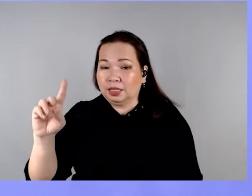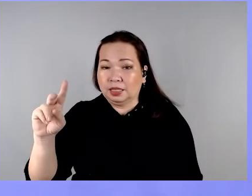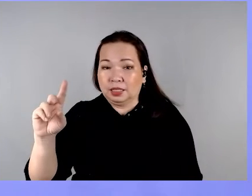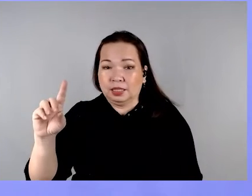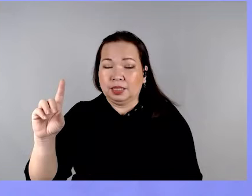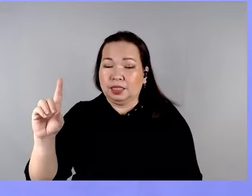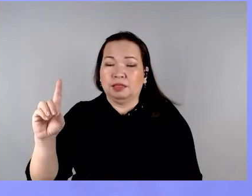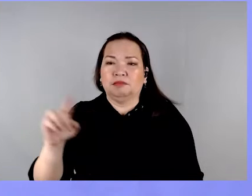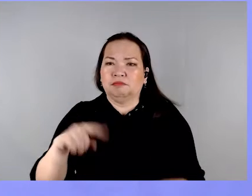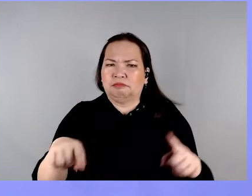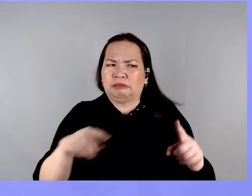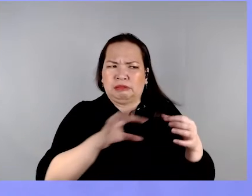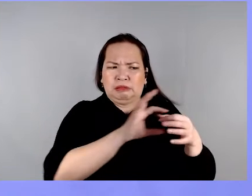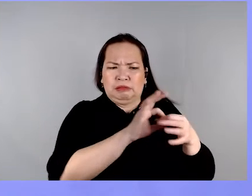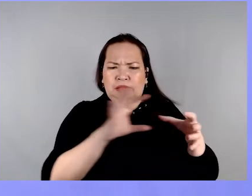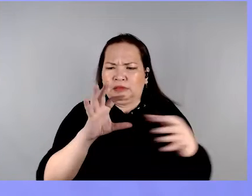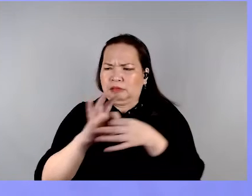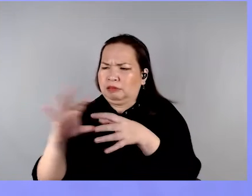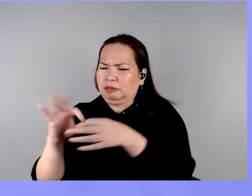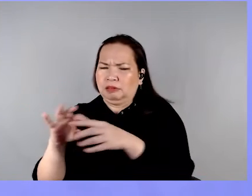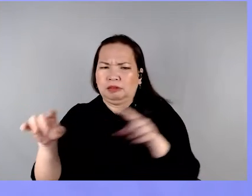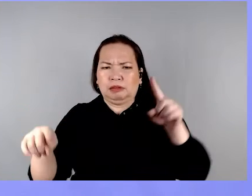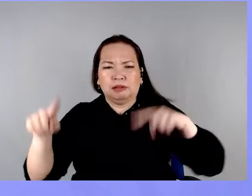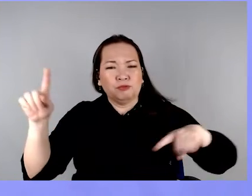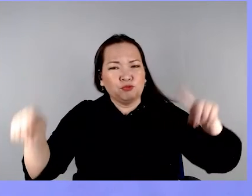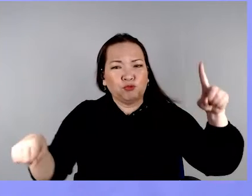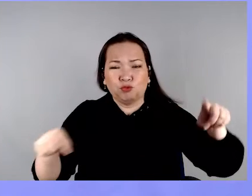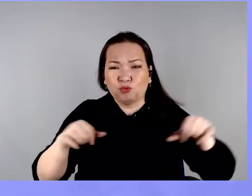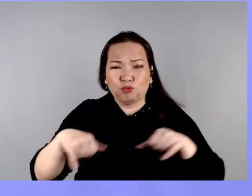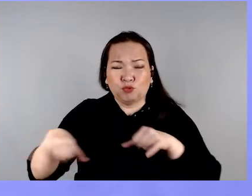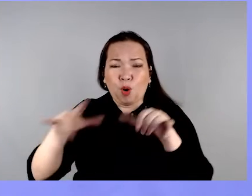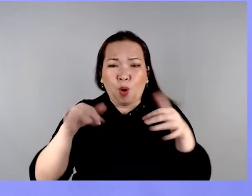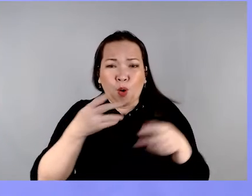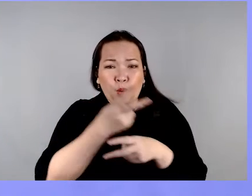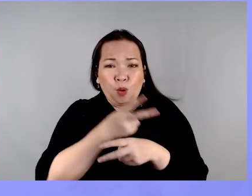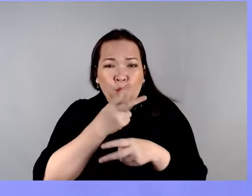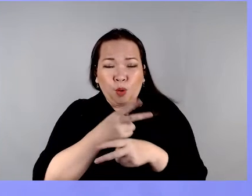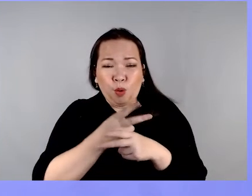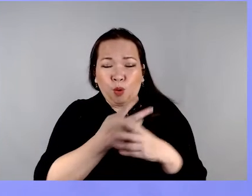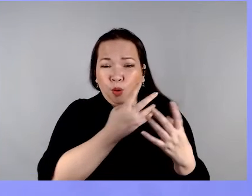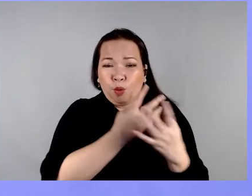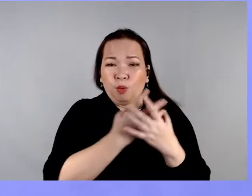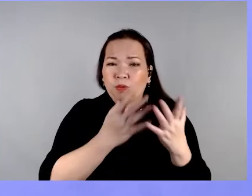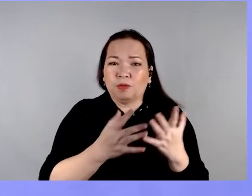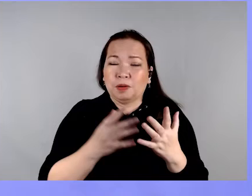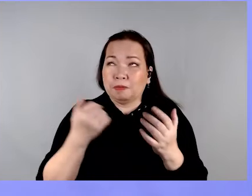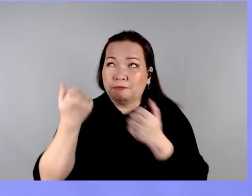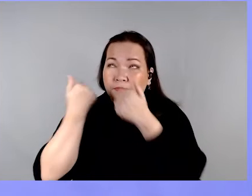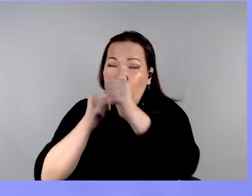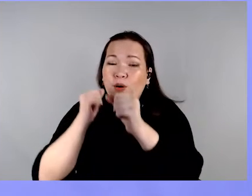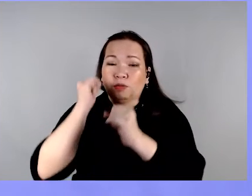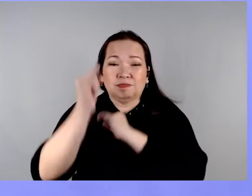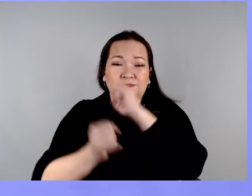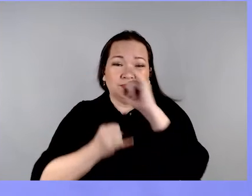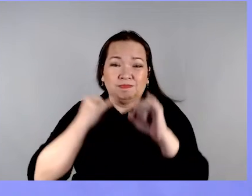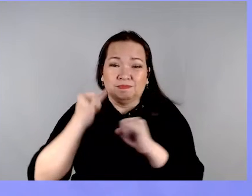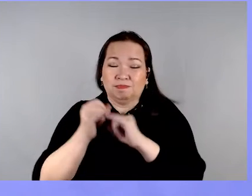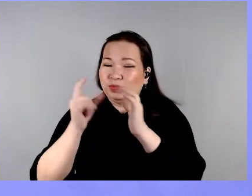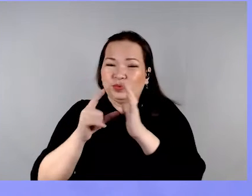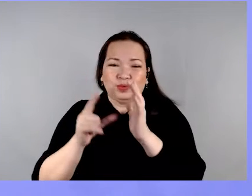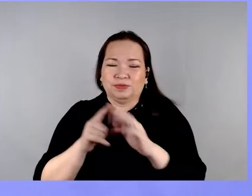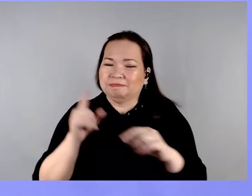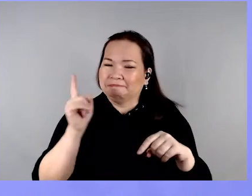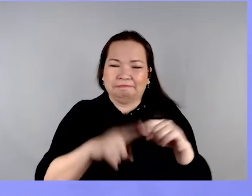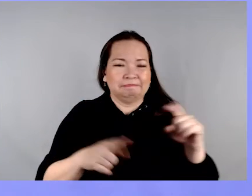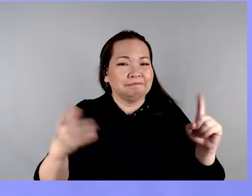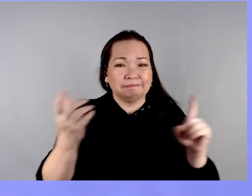a fragmented correction system, the implementation of a uniform standard for the treatment of prisoners as required in international law is